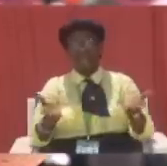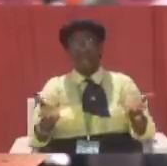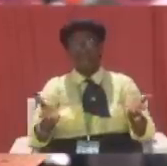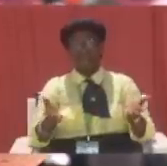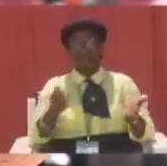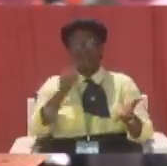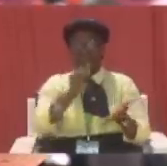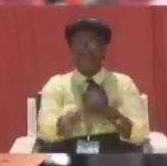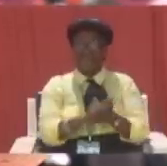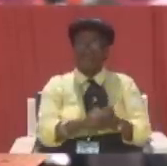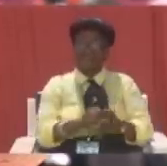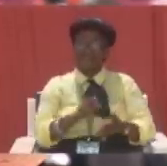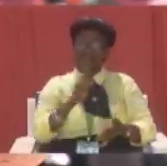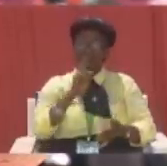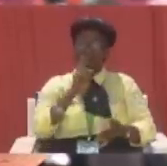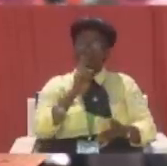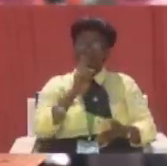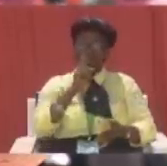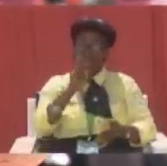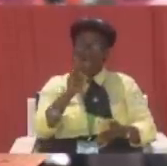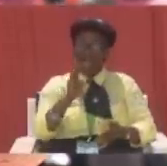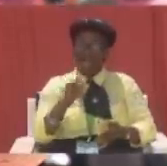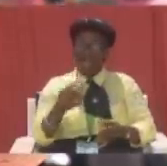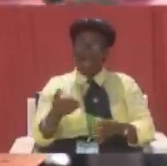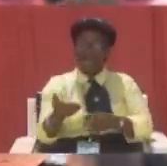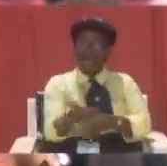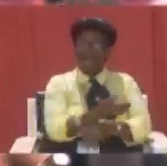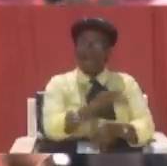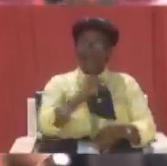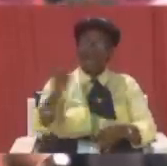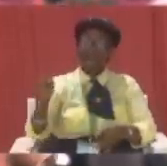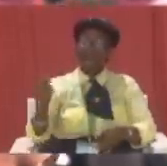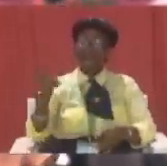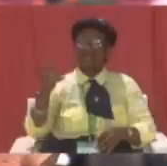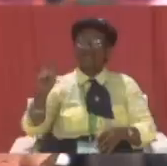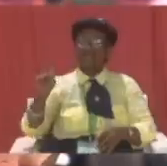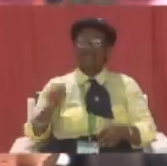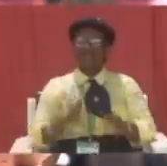that are clearly signs from God.